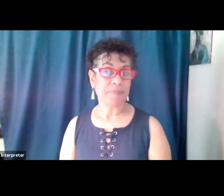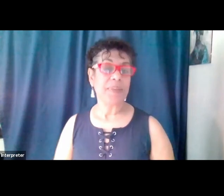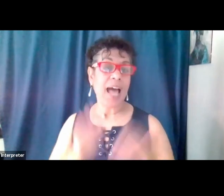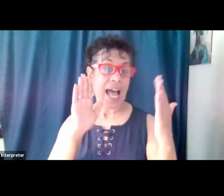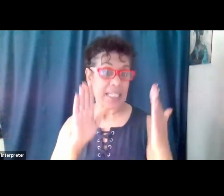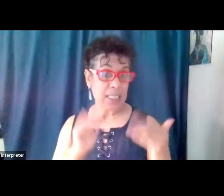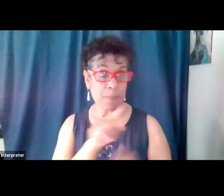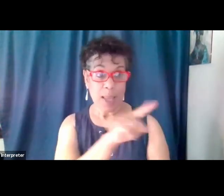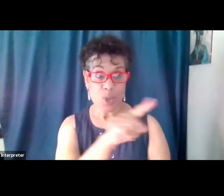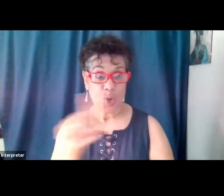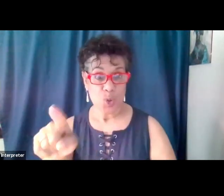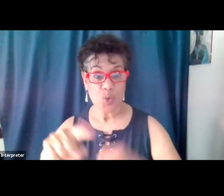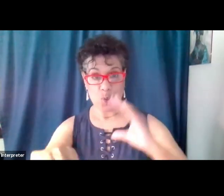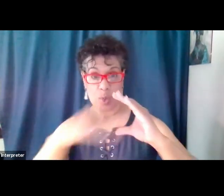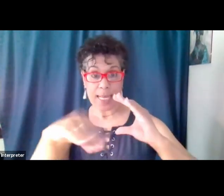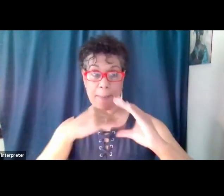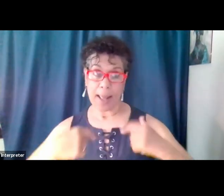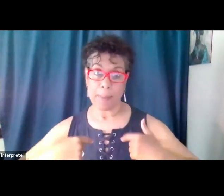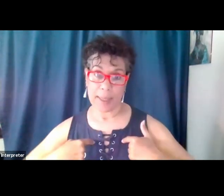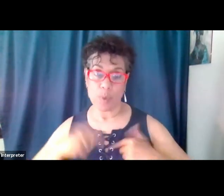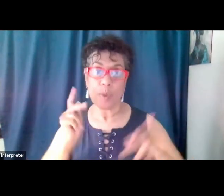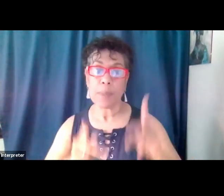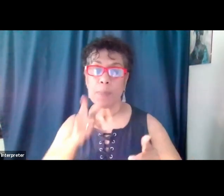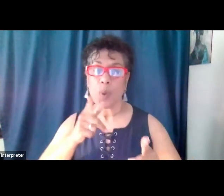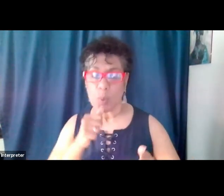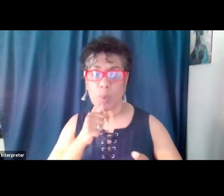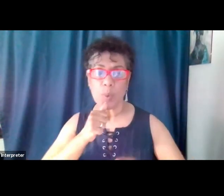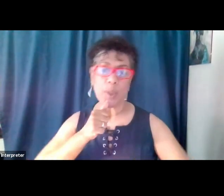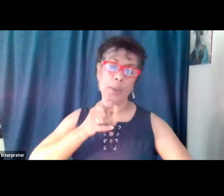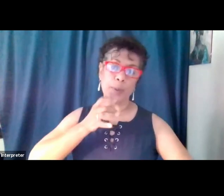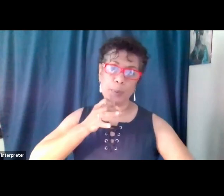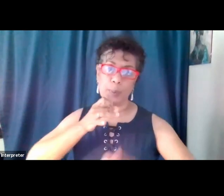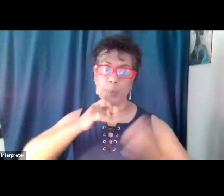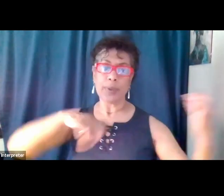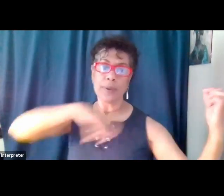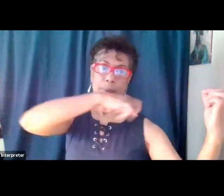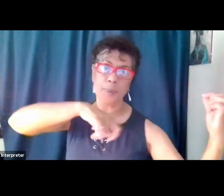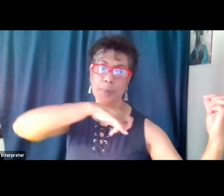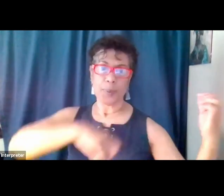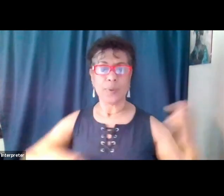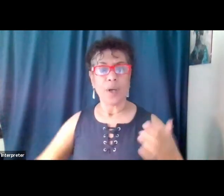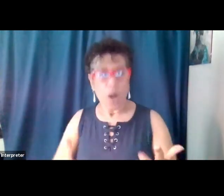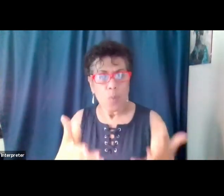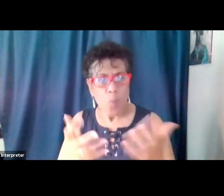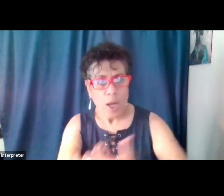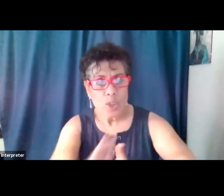email inbox to blow up after this with people who play orchestral instruments and want to be a part of our